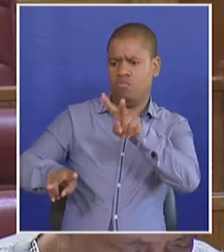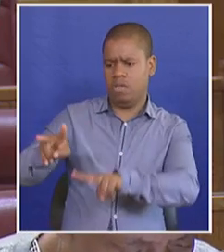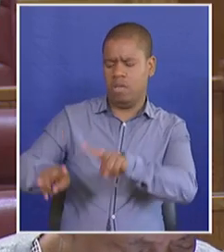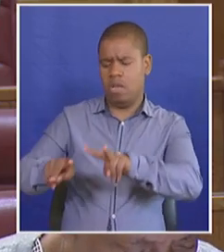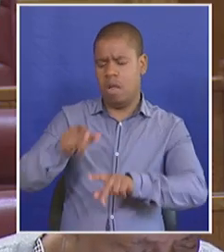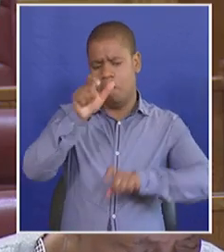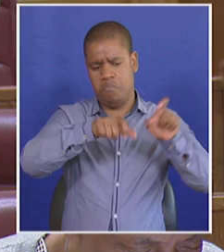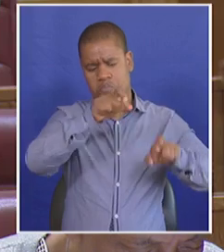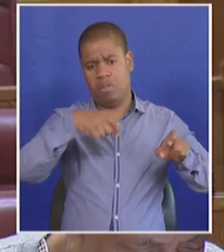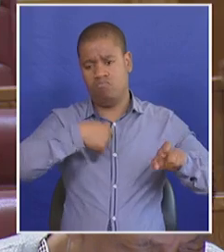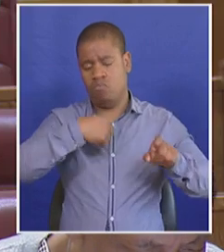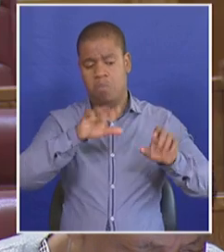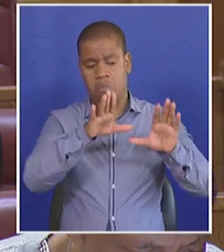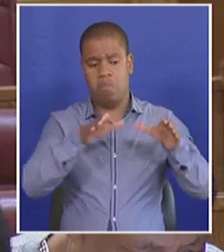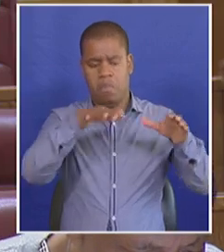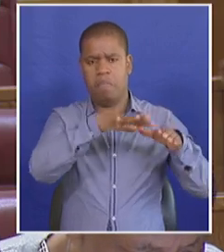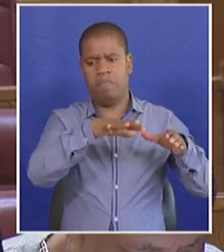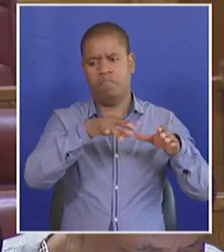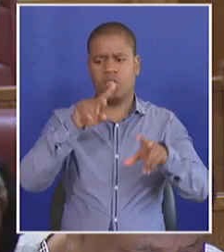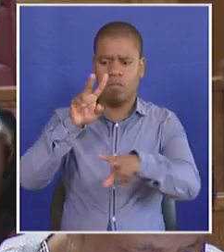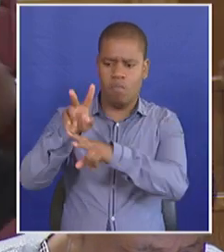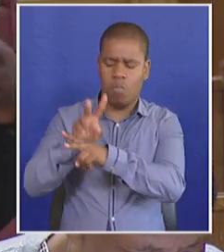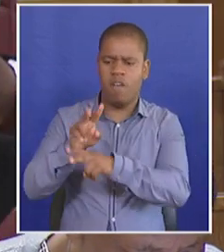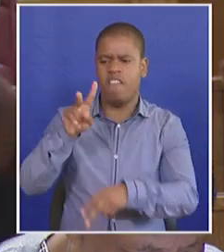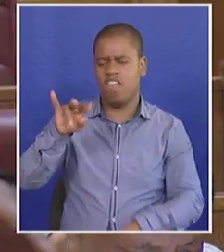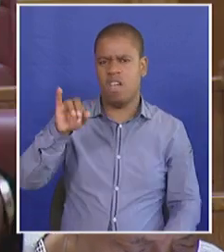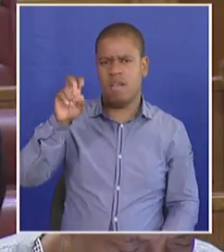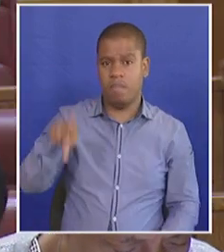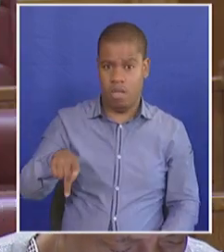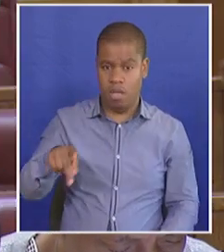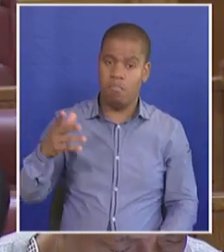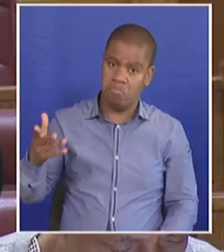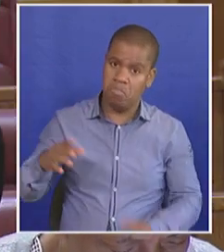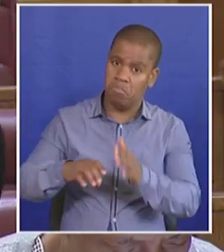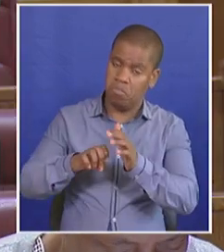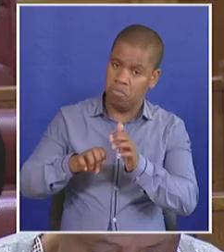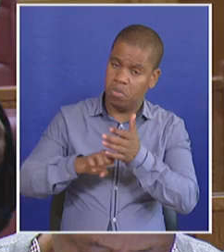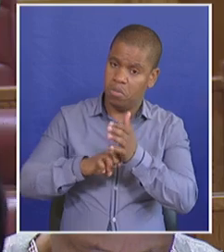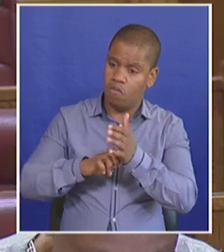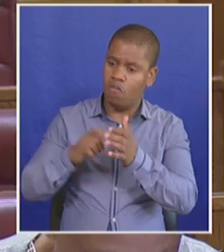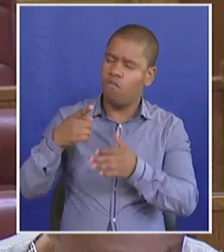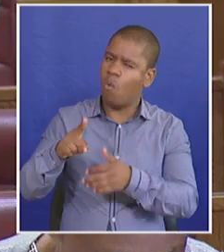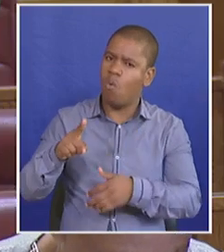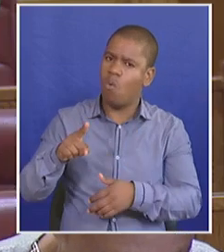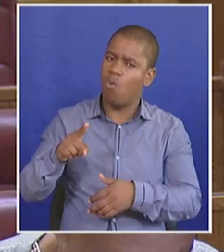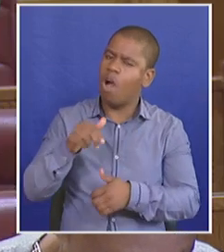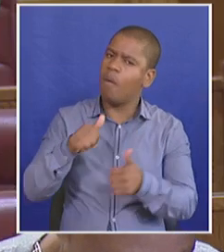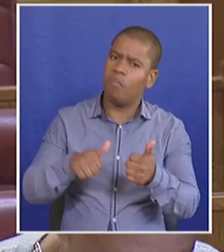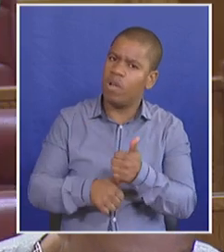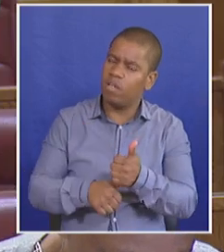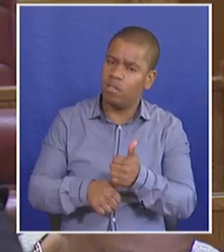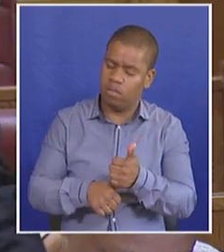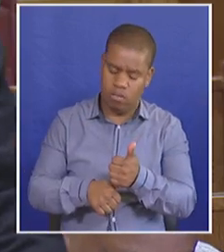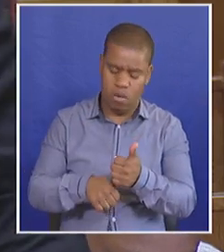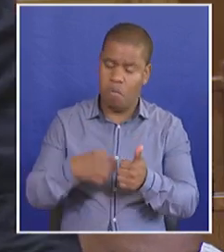for security assessment for VIPs, such as the President, Deputy President, and other political office